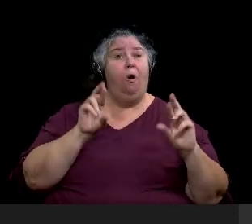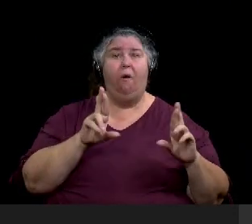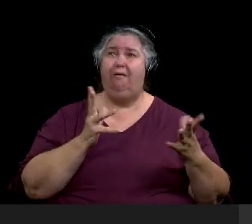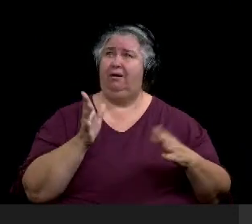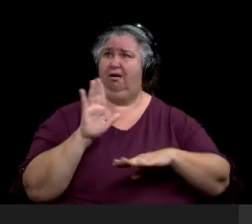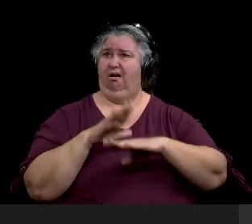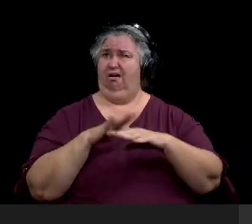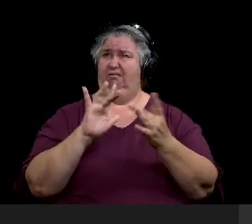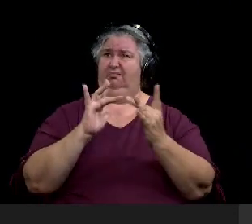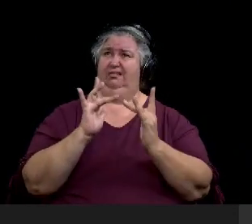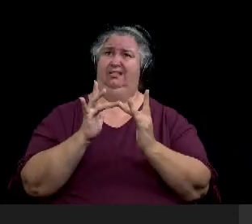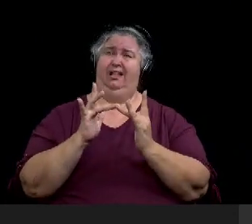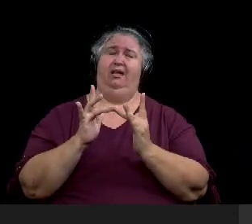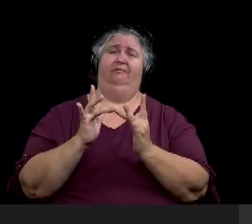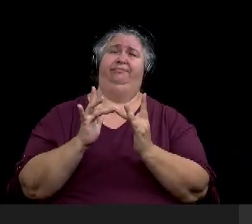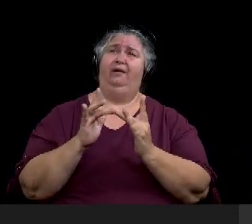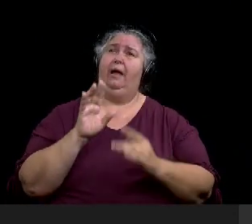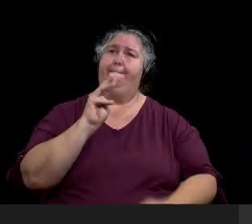go online to